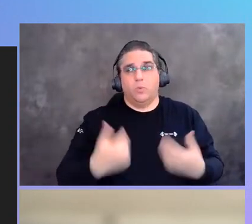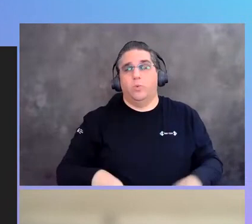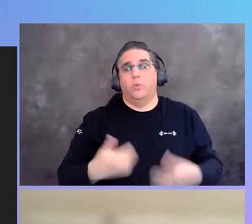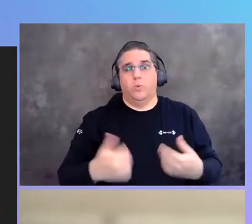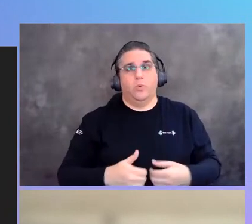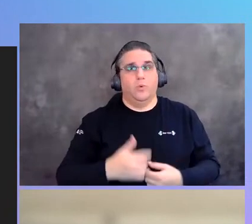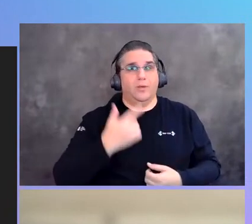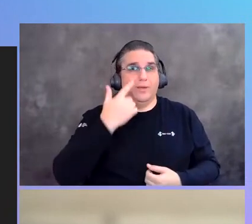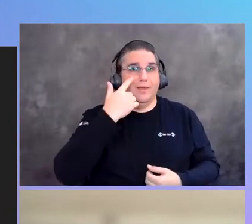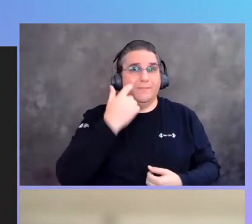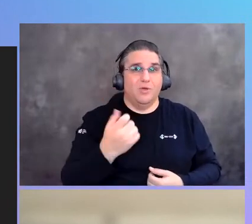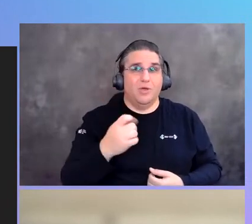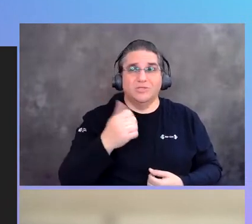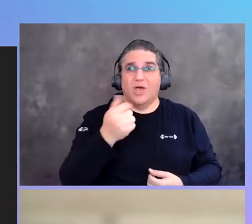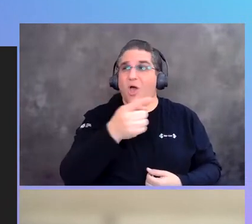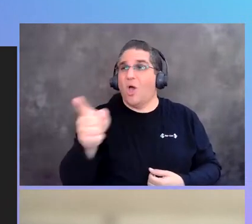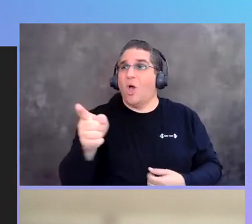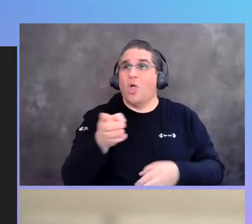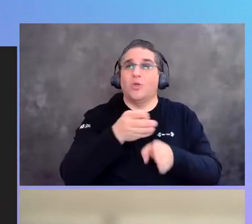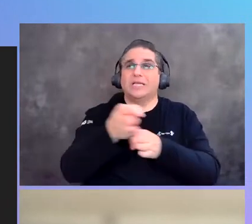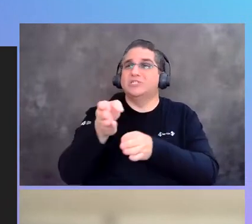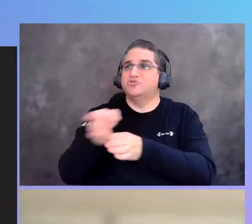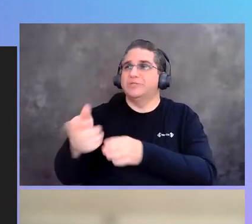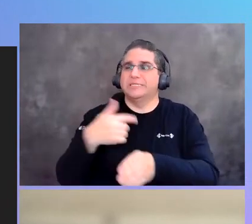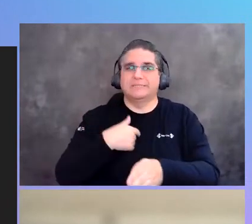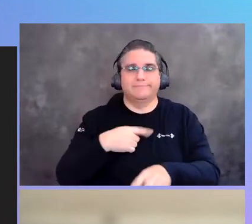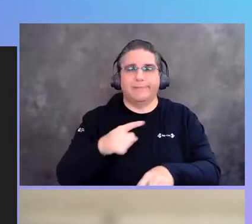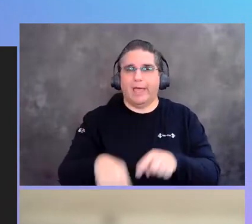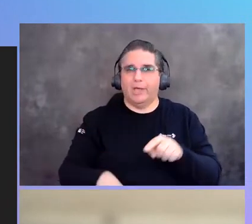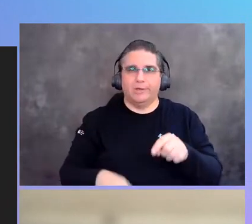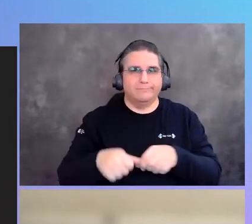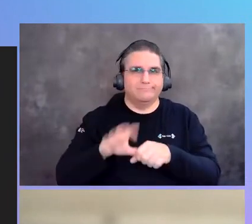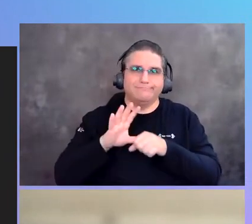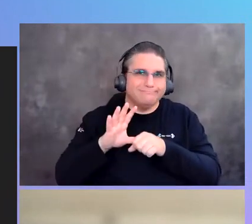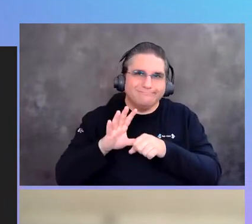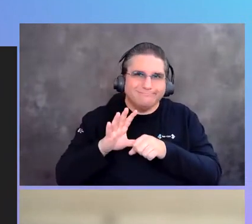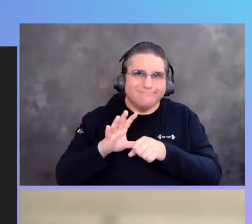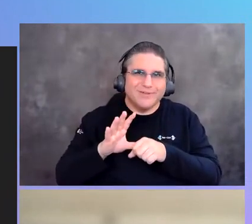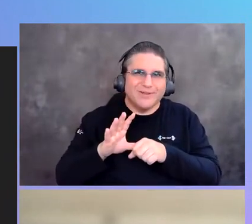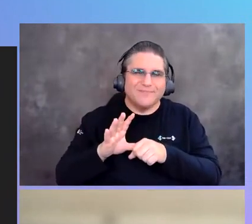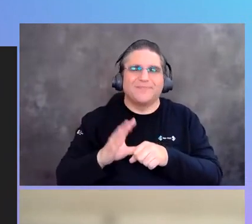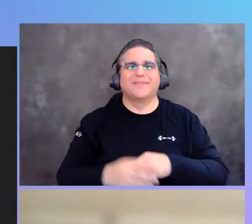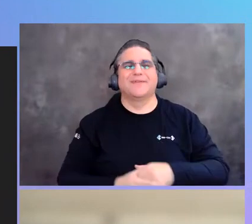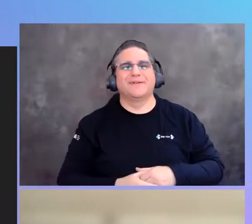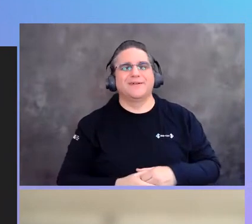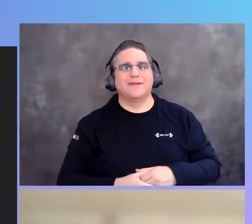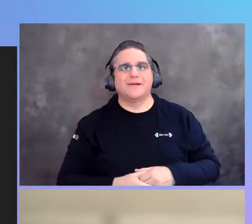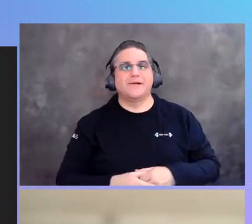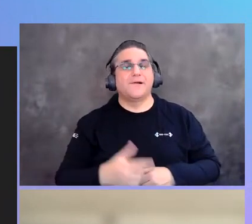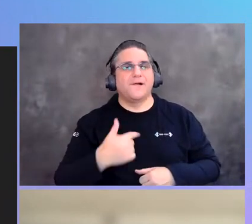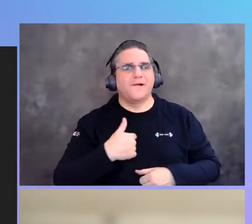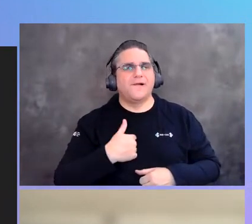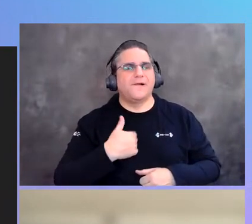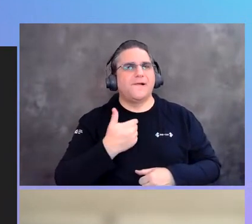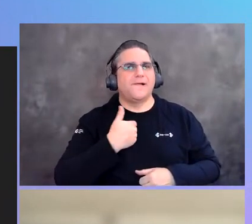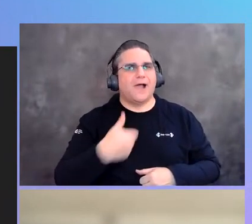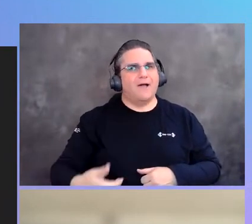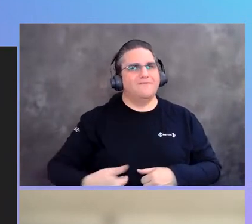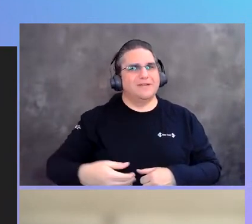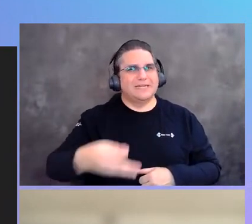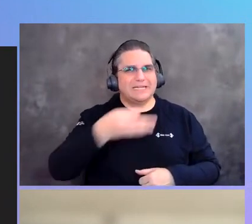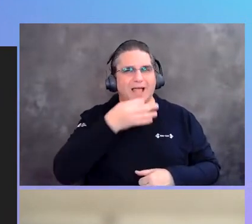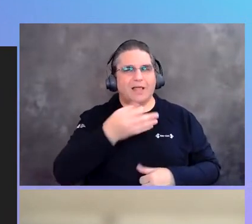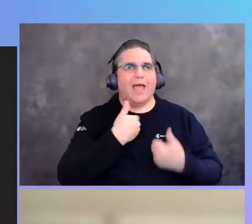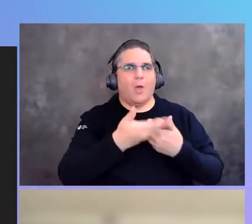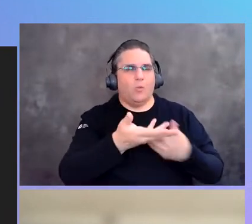other industries. I also had this intuitive ability to connect with people because I started with a grounding in